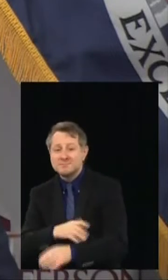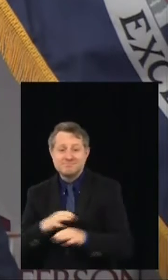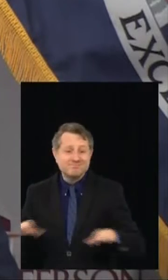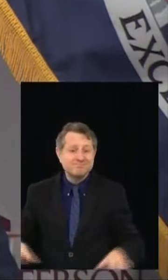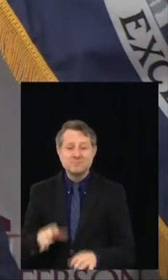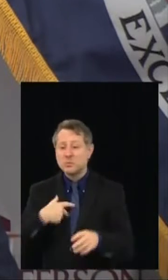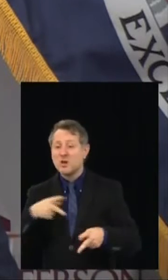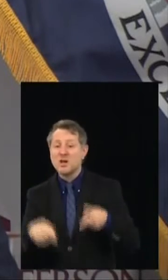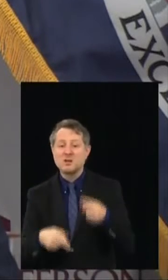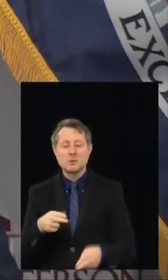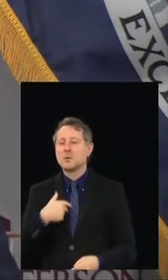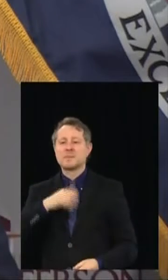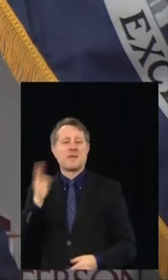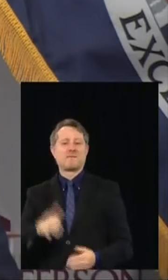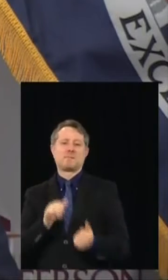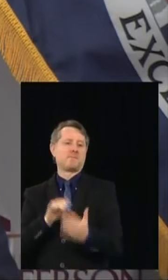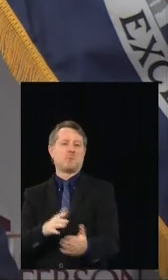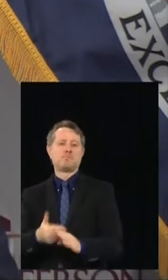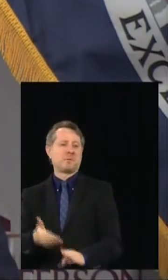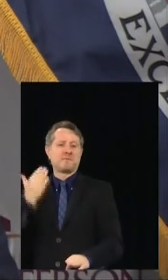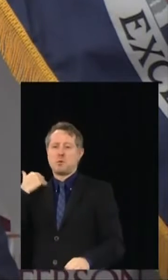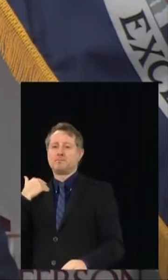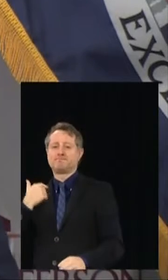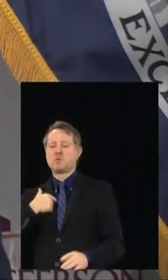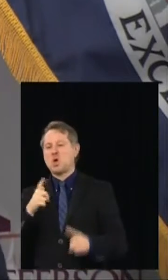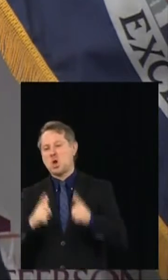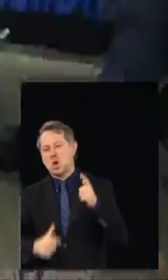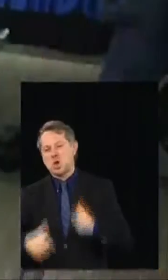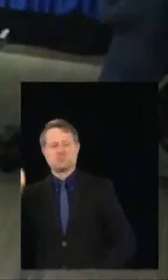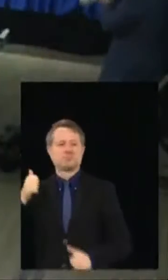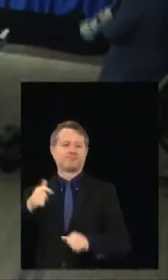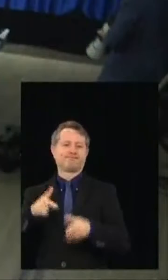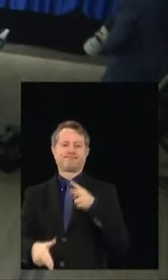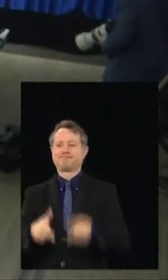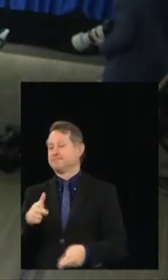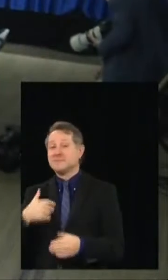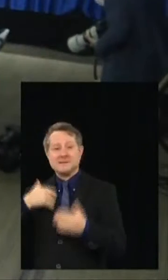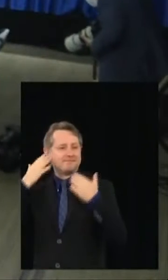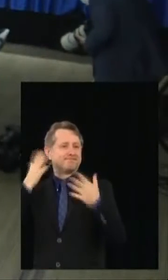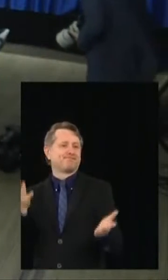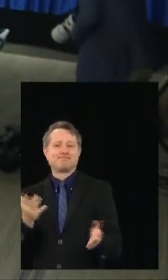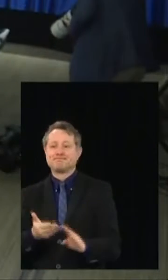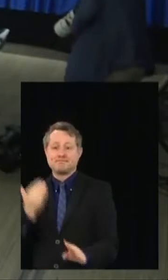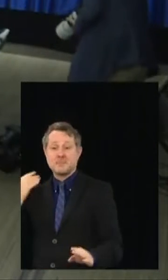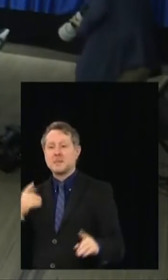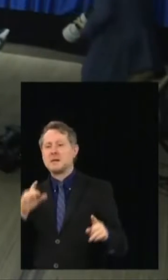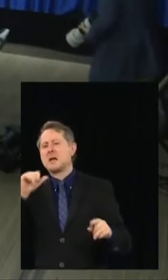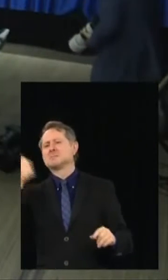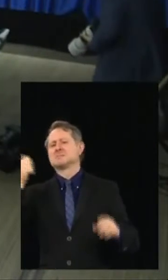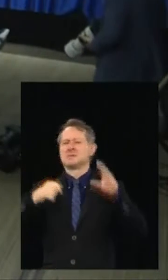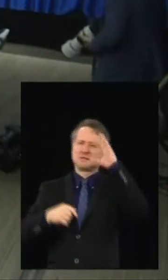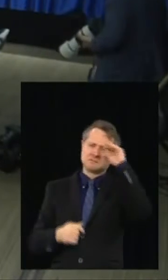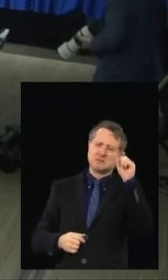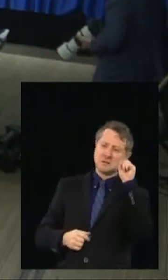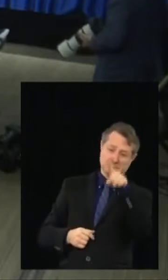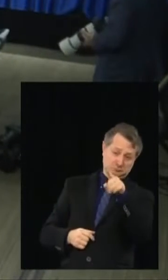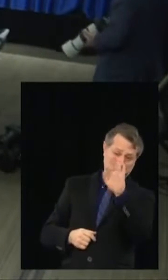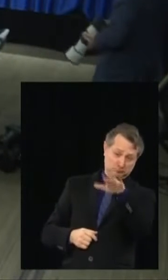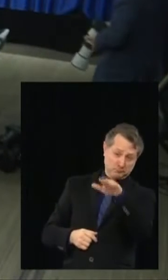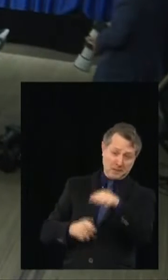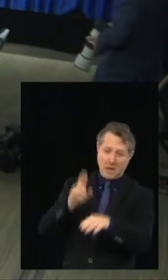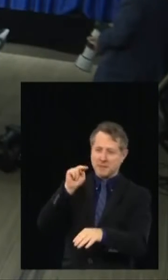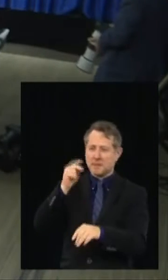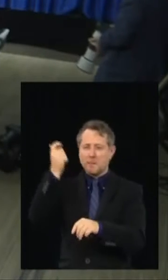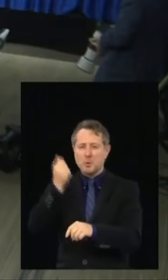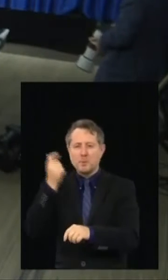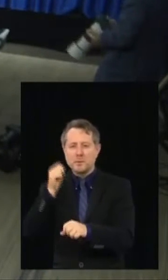It's a larger budget hole than this state has ever faced. Second question, unemployment. I know the system has paid out three times as much